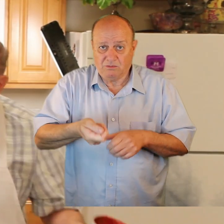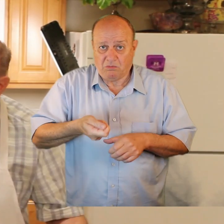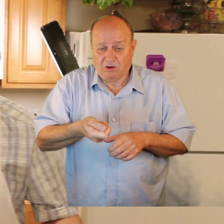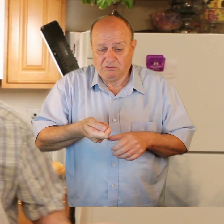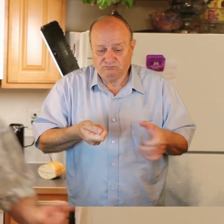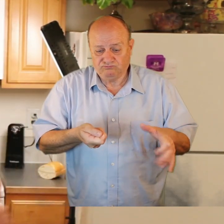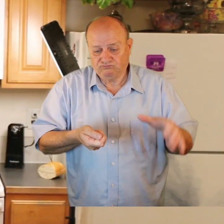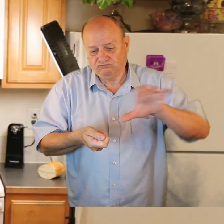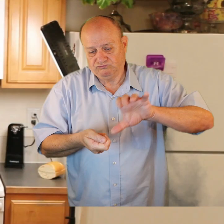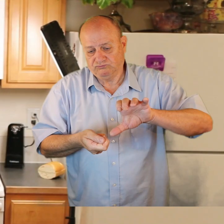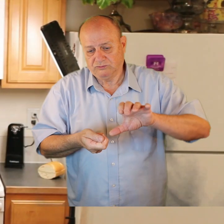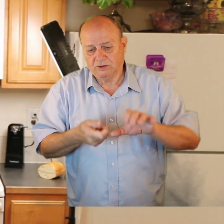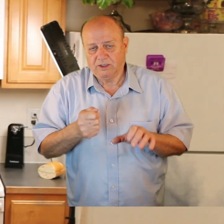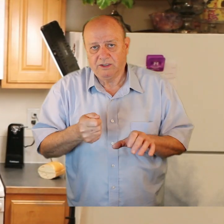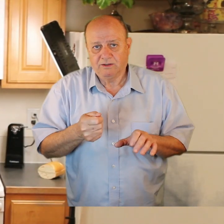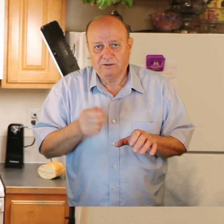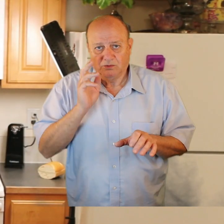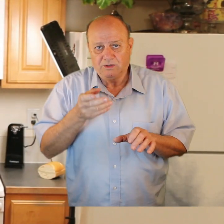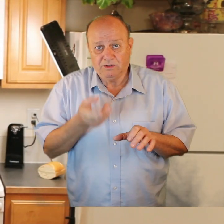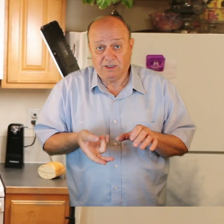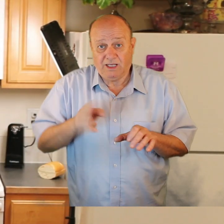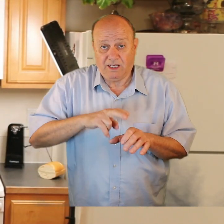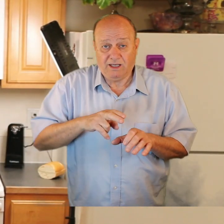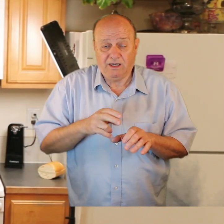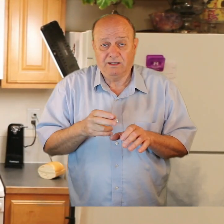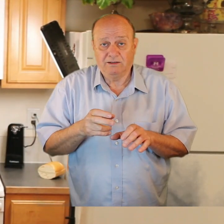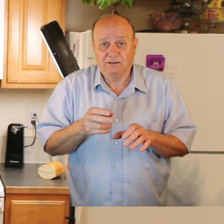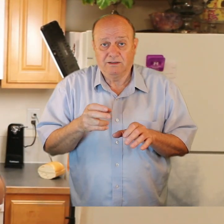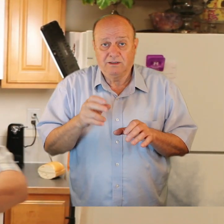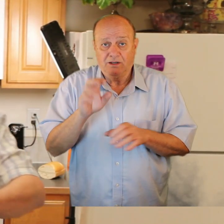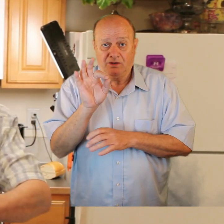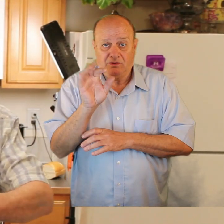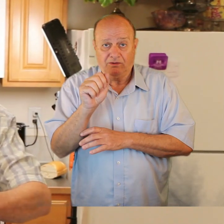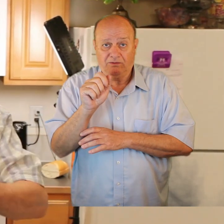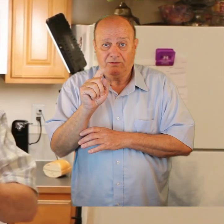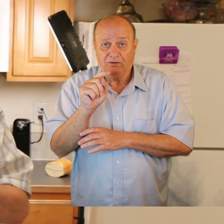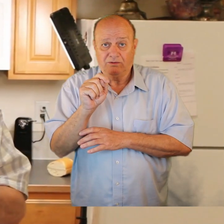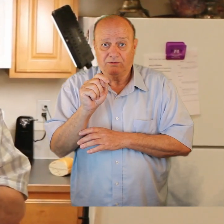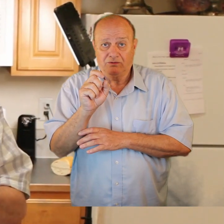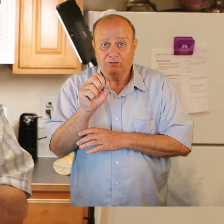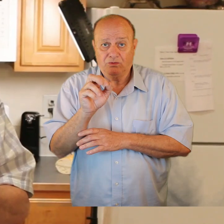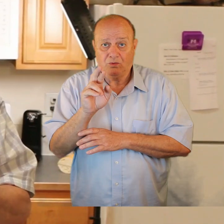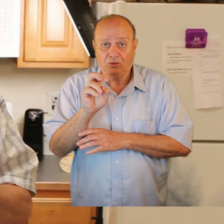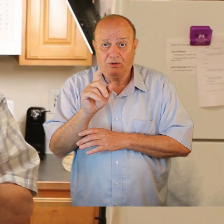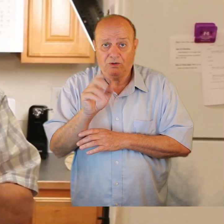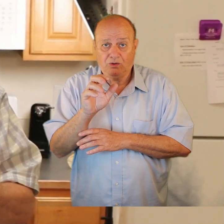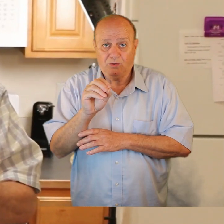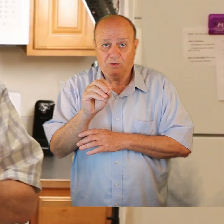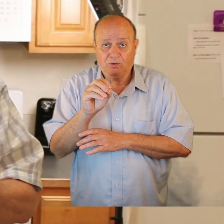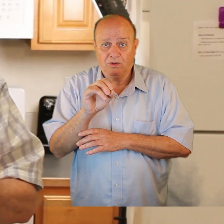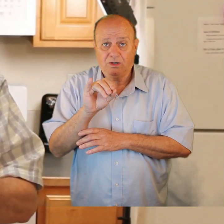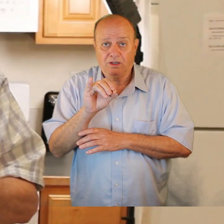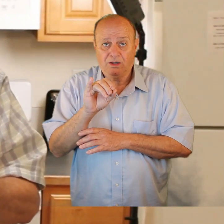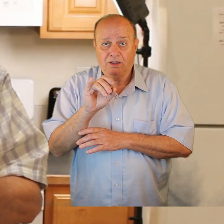And at this point, I'm going to be adding the Fattorio Italiano blend. The Fattorio